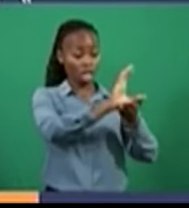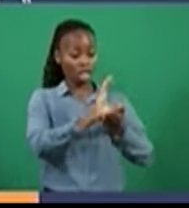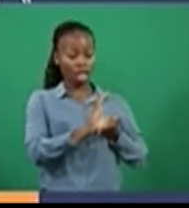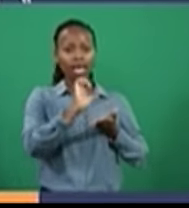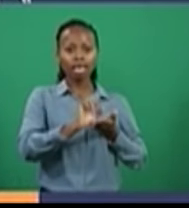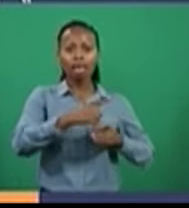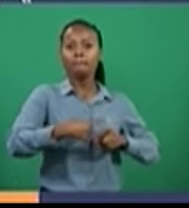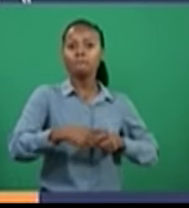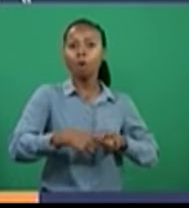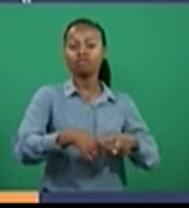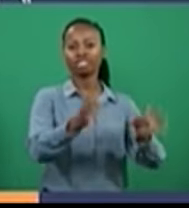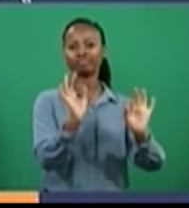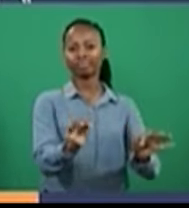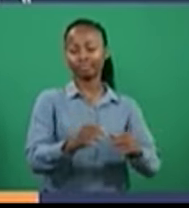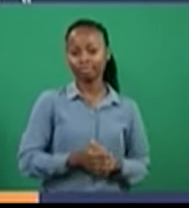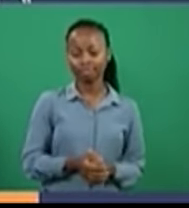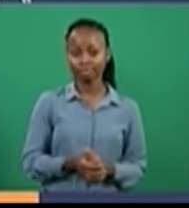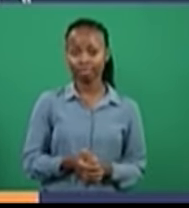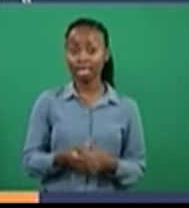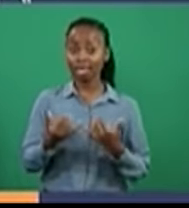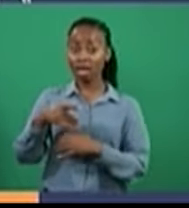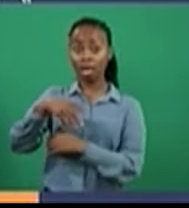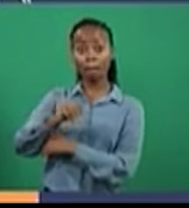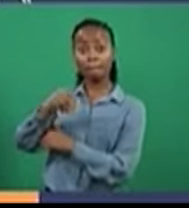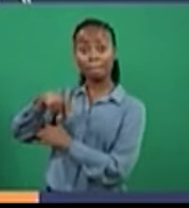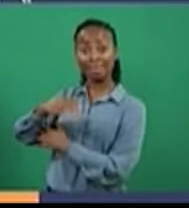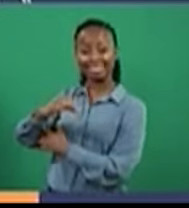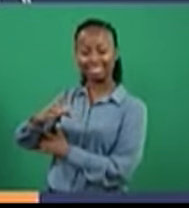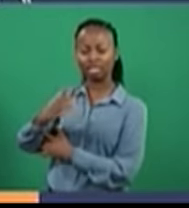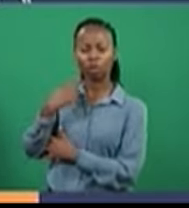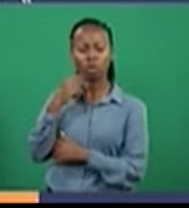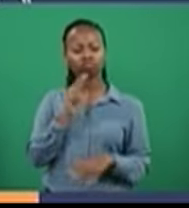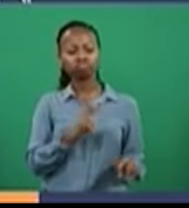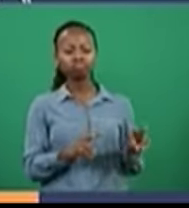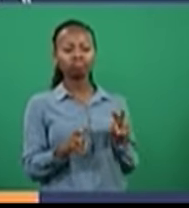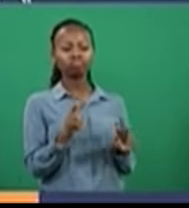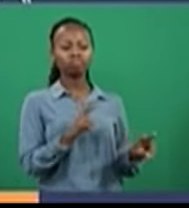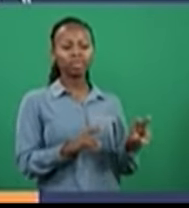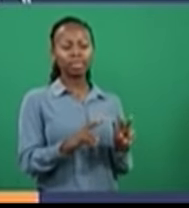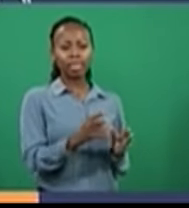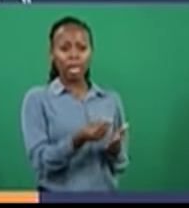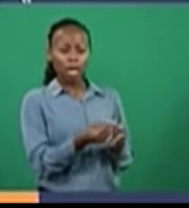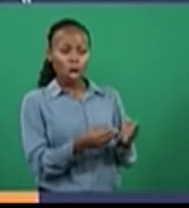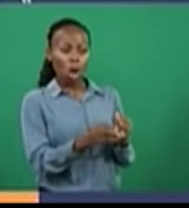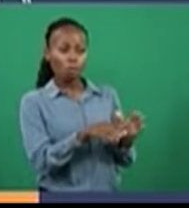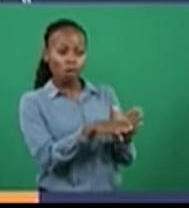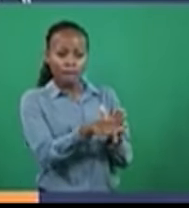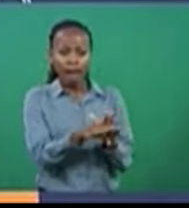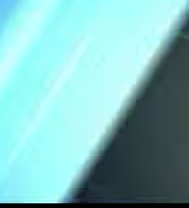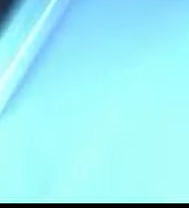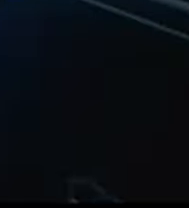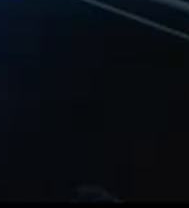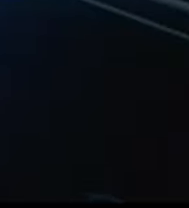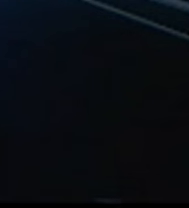the MPC on additional measures that would improve economic conditions.